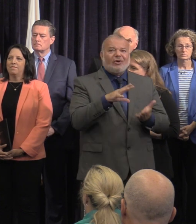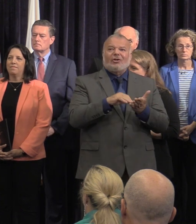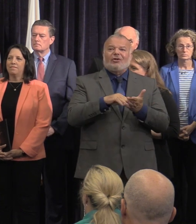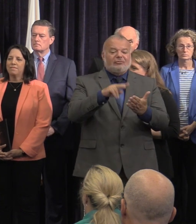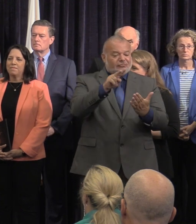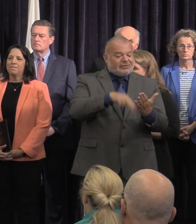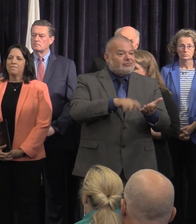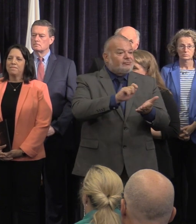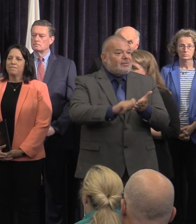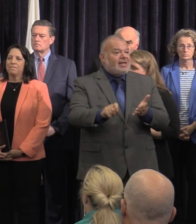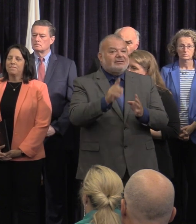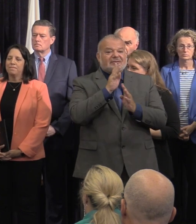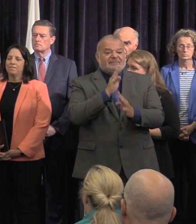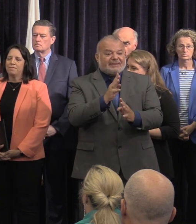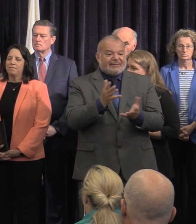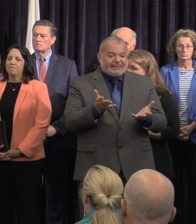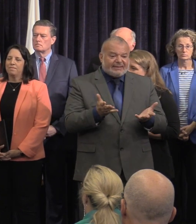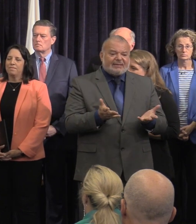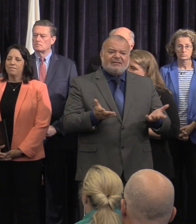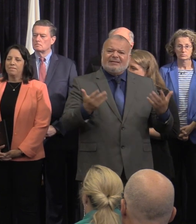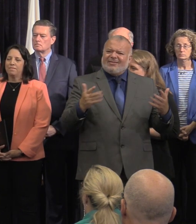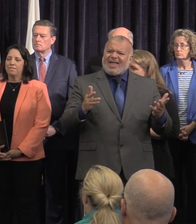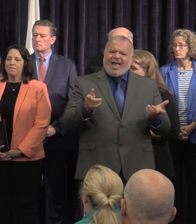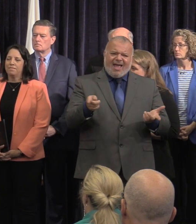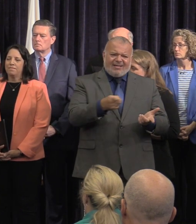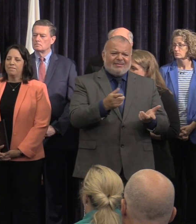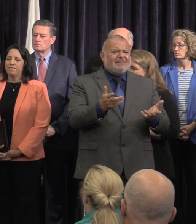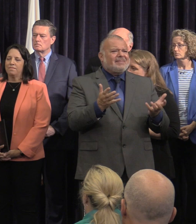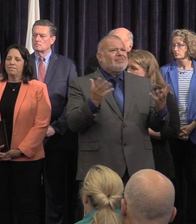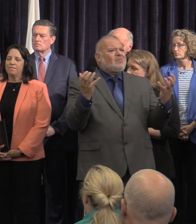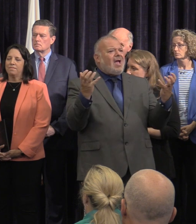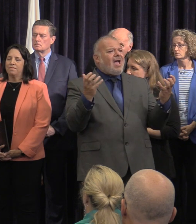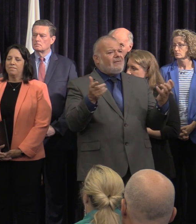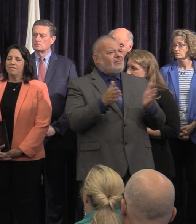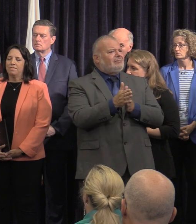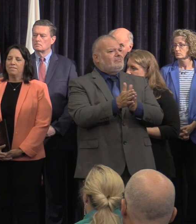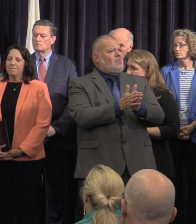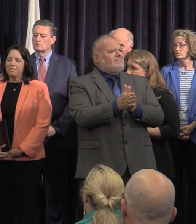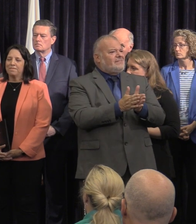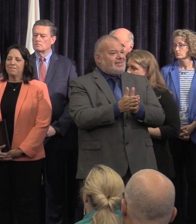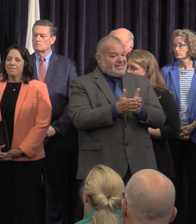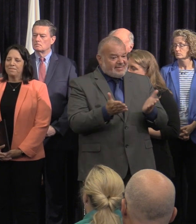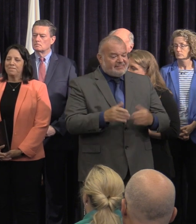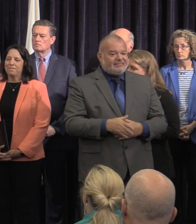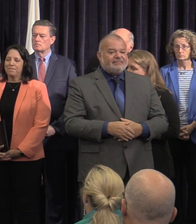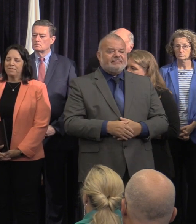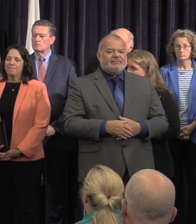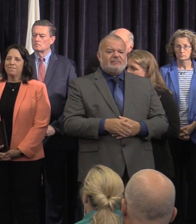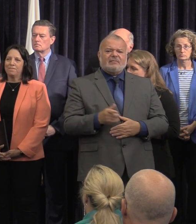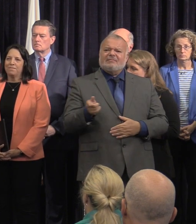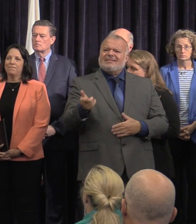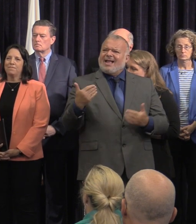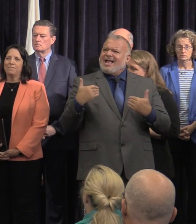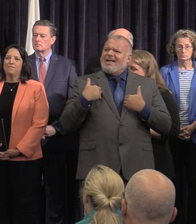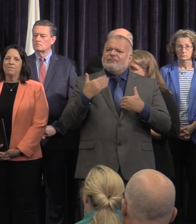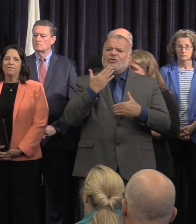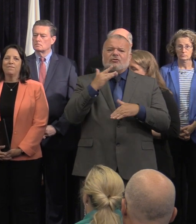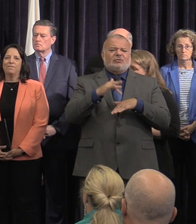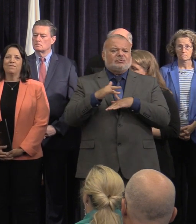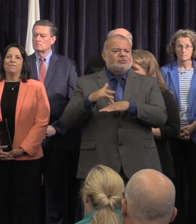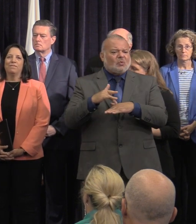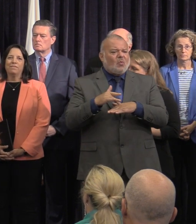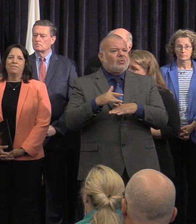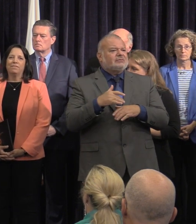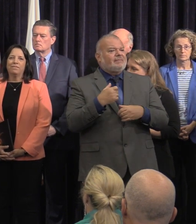They're exactly the kind of hardworking, resilient, resourceful, enterprising